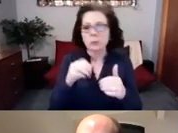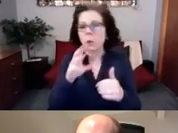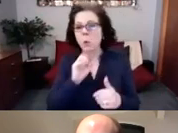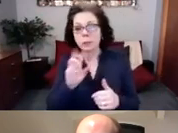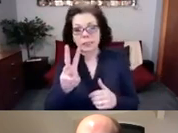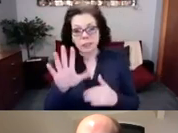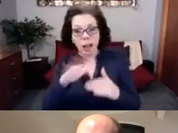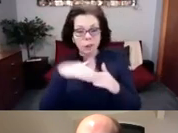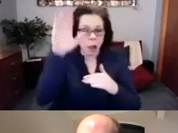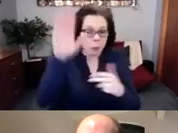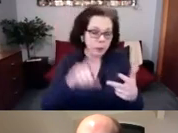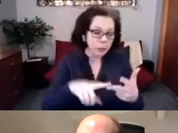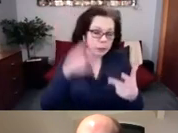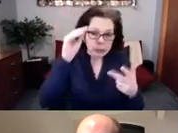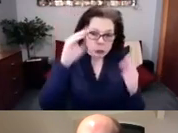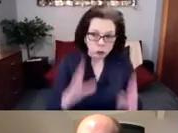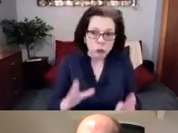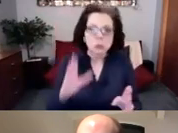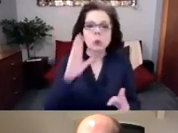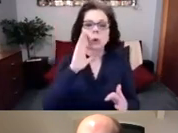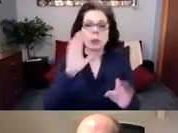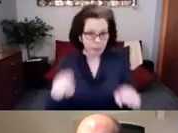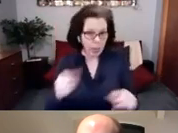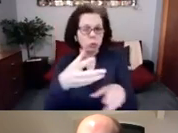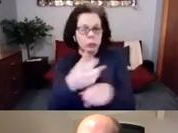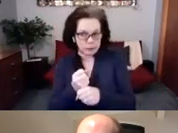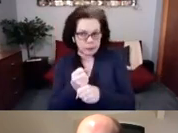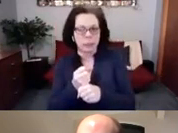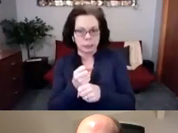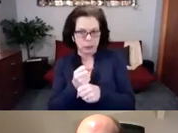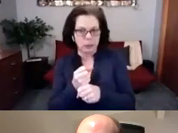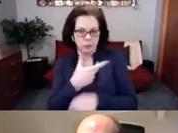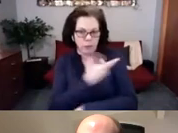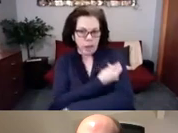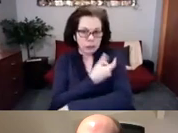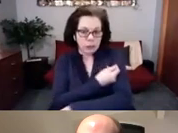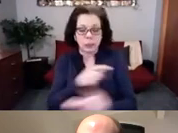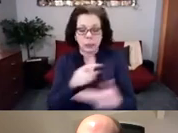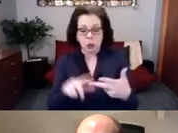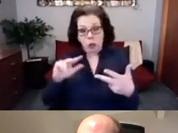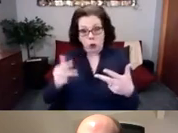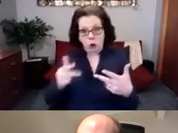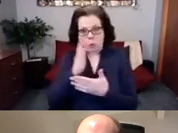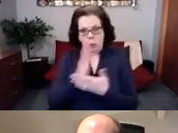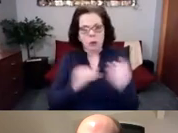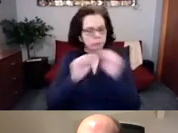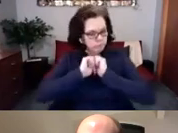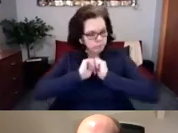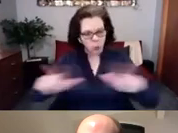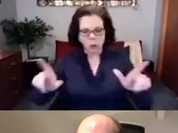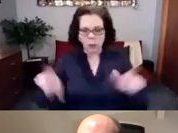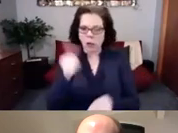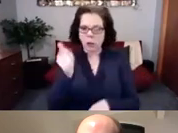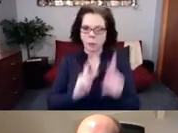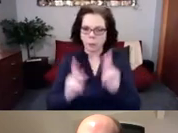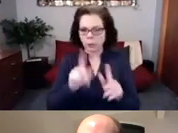and teachers will receive the vaccine. And then phase 3 is for everyone else, which will be